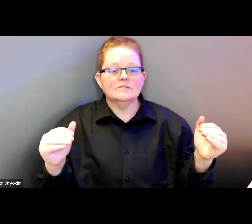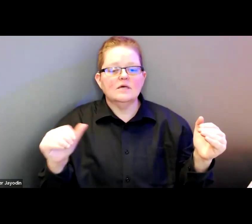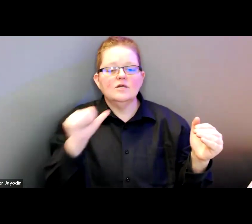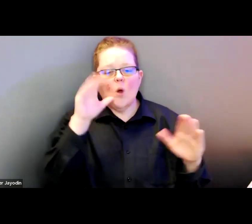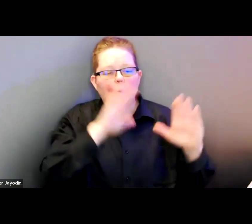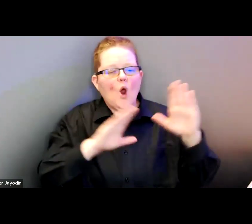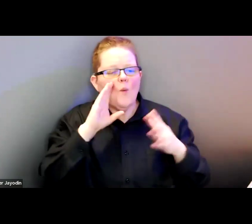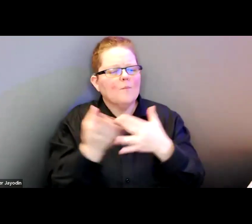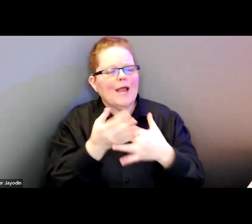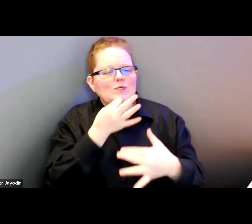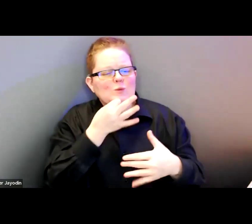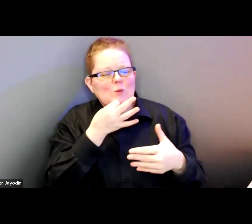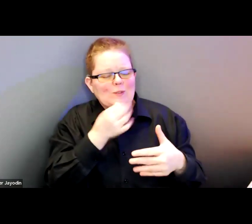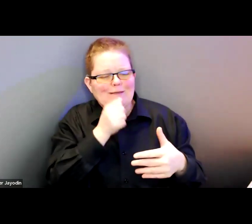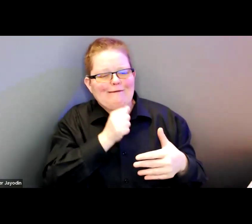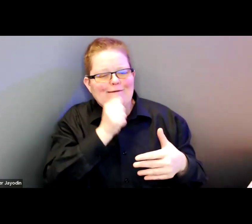We're almost there.